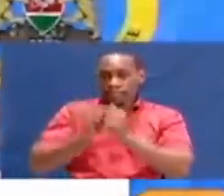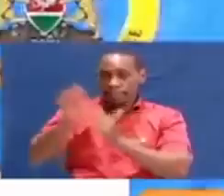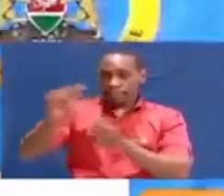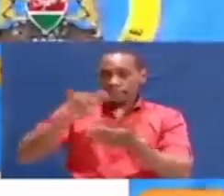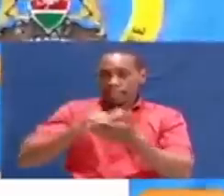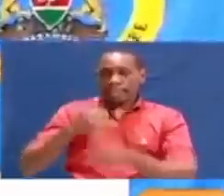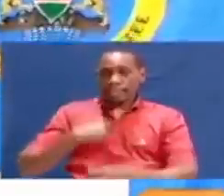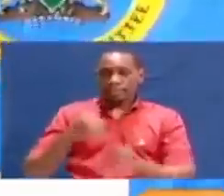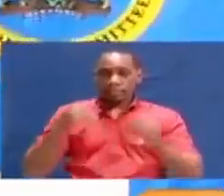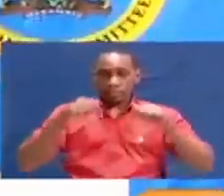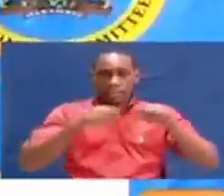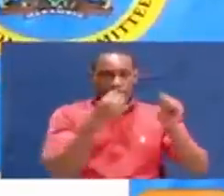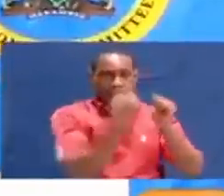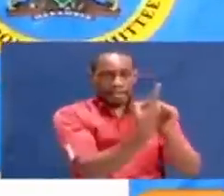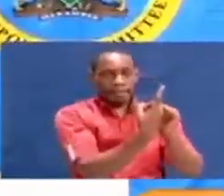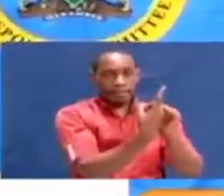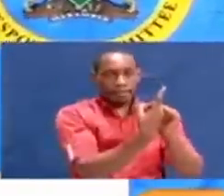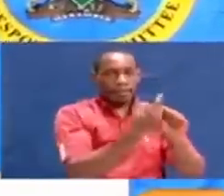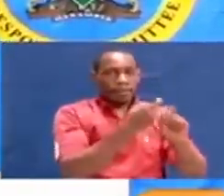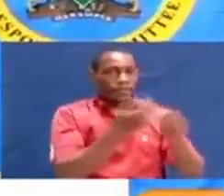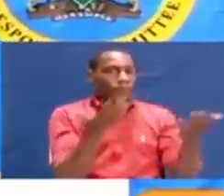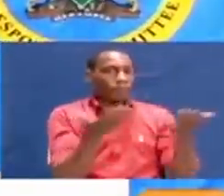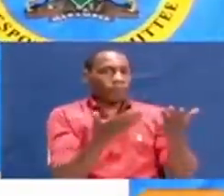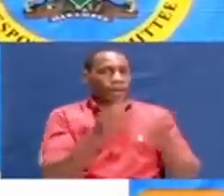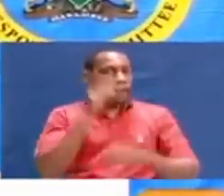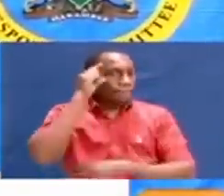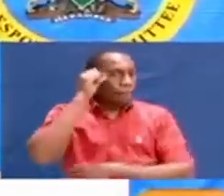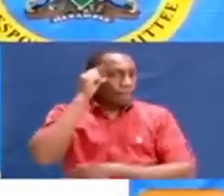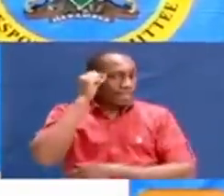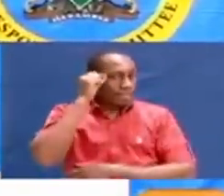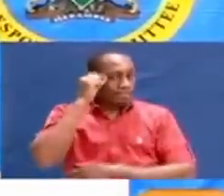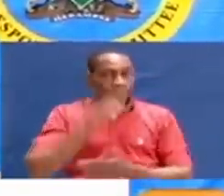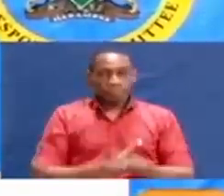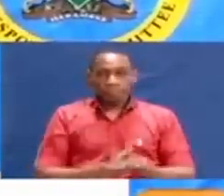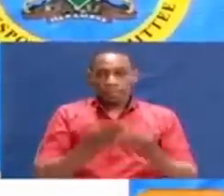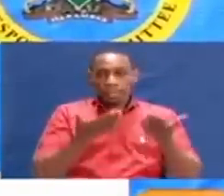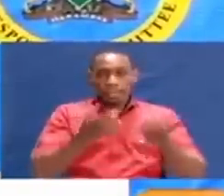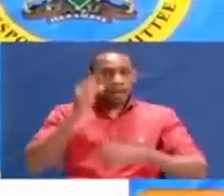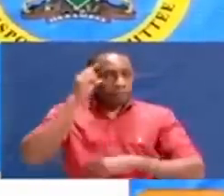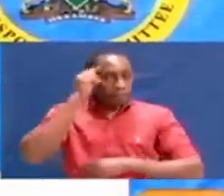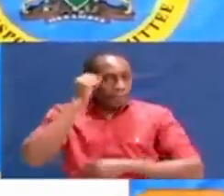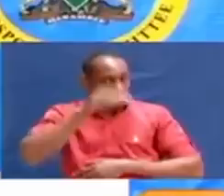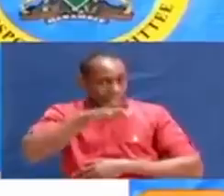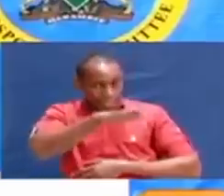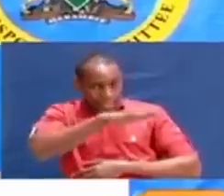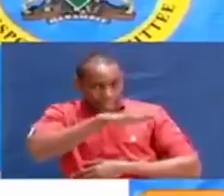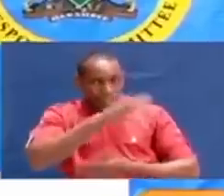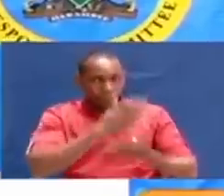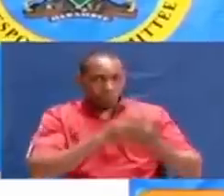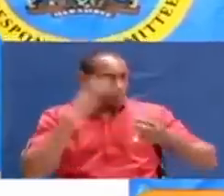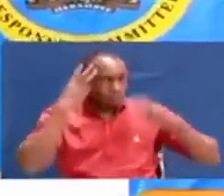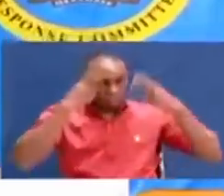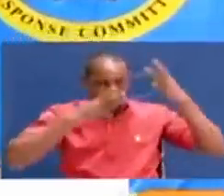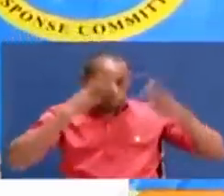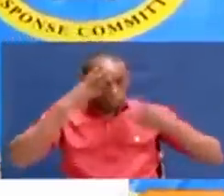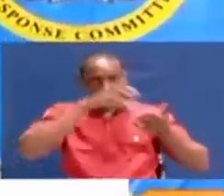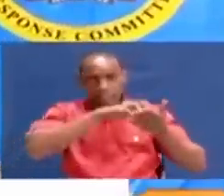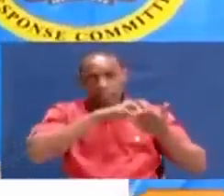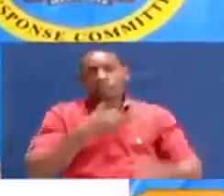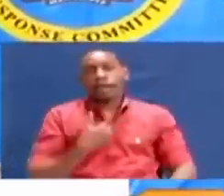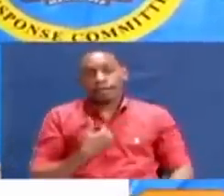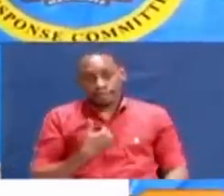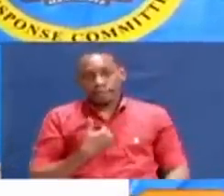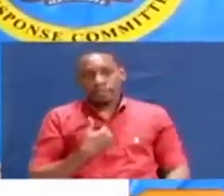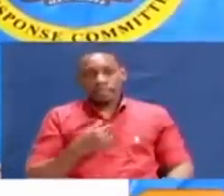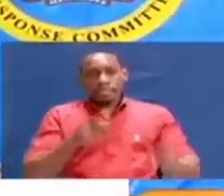today, 11 come from Mombasa. So Mombasa is beginning to be a worrying situation, and